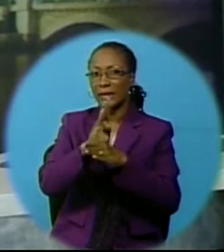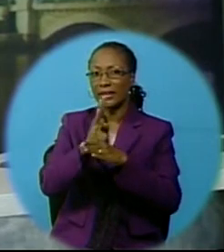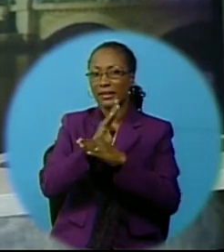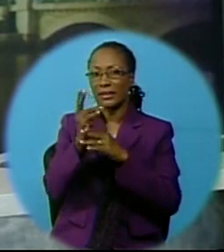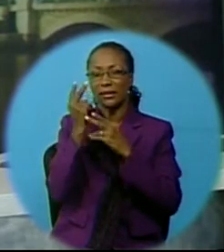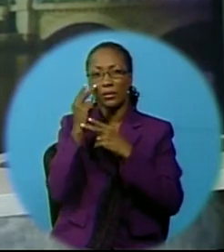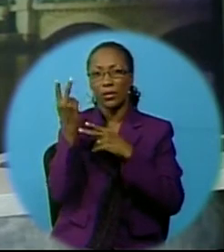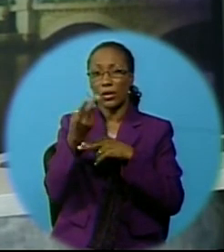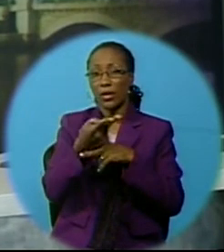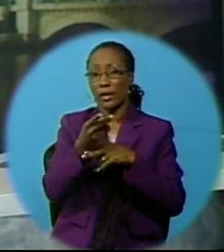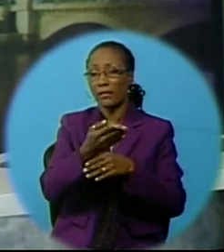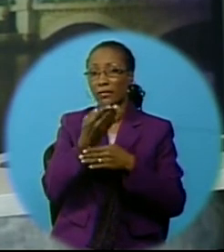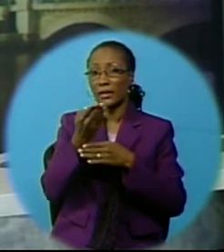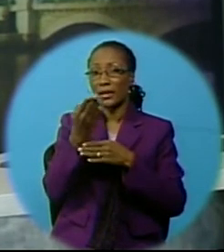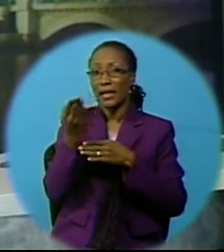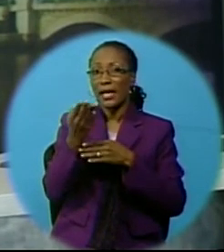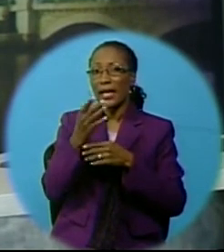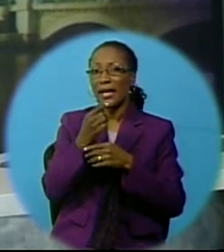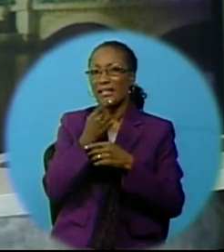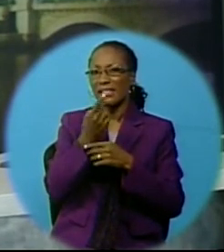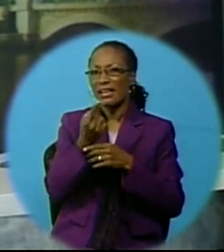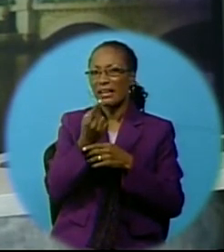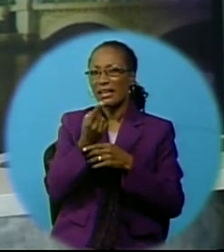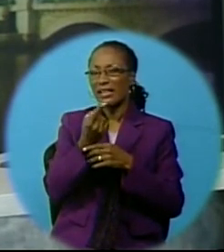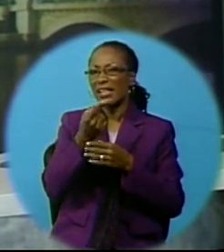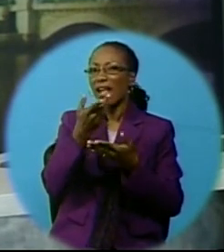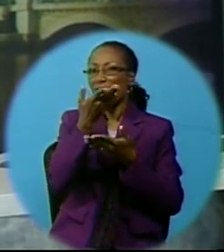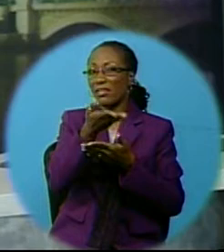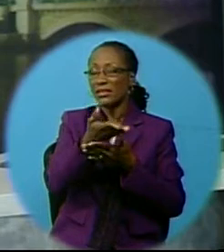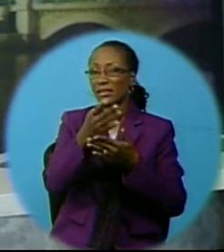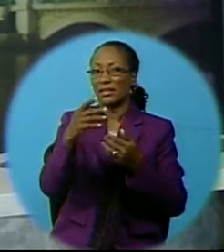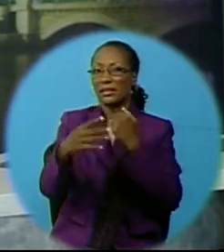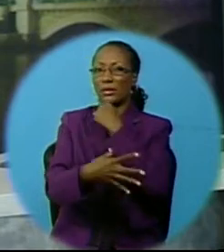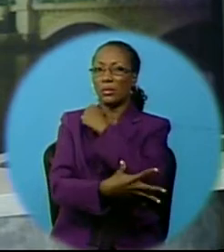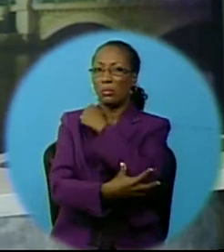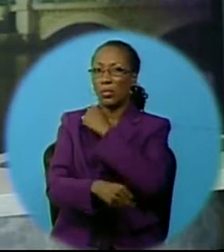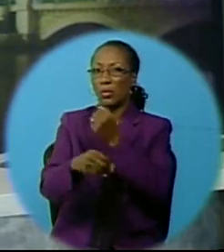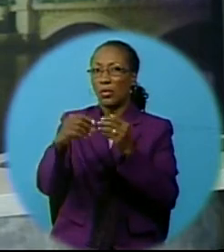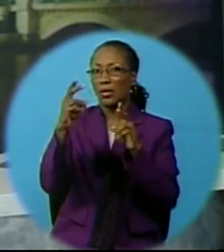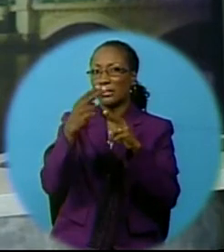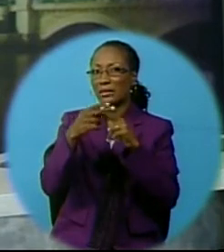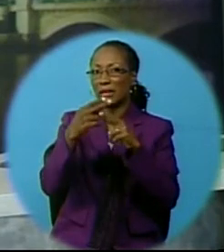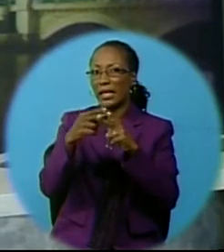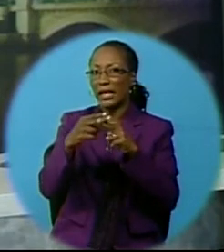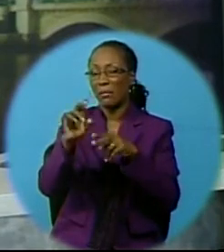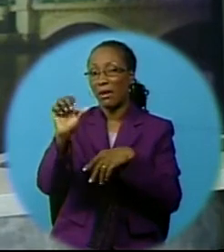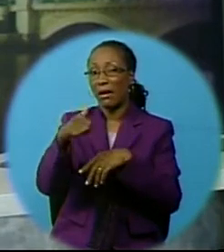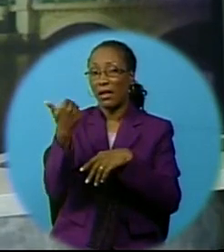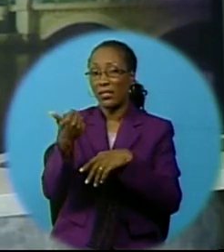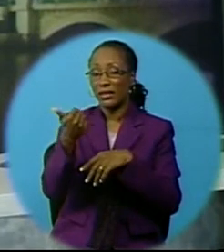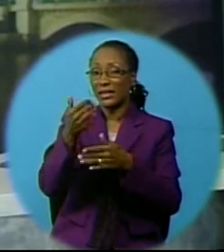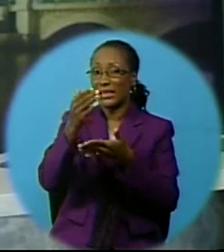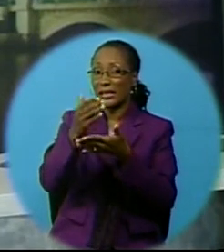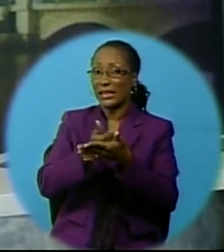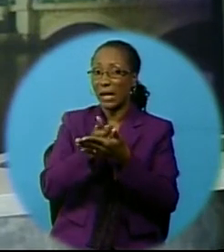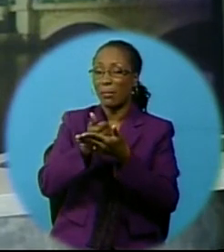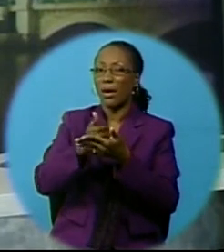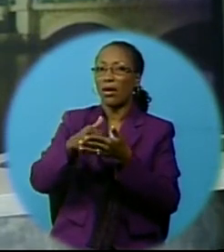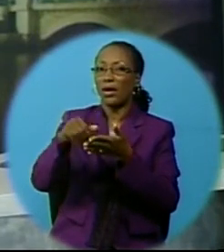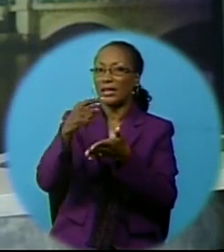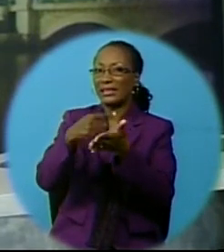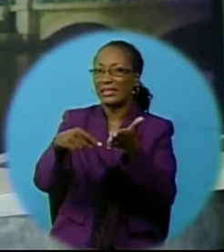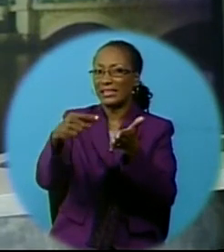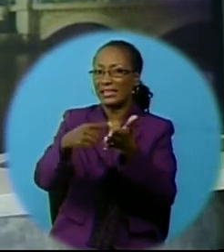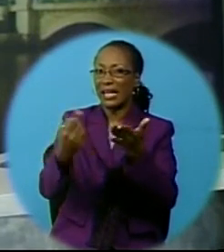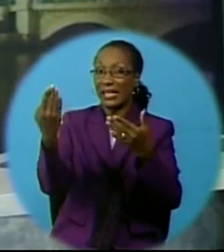and earmarking those that are poorly labeled. Commerce Minister Donville Innes says some products have already been denied entry to Barbados,